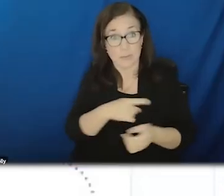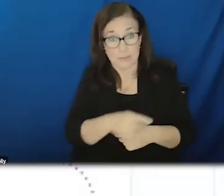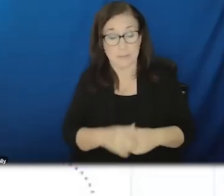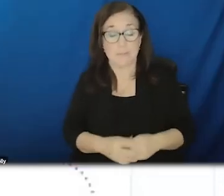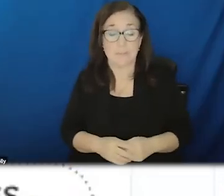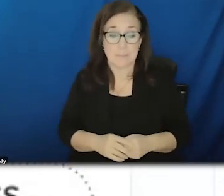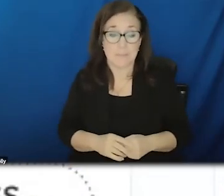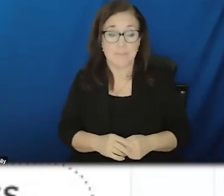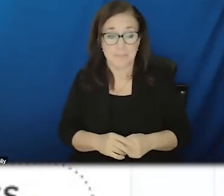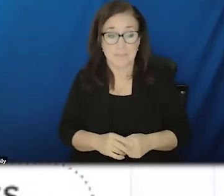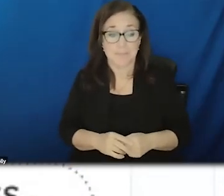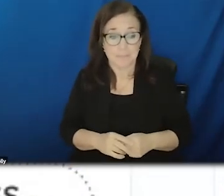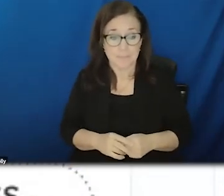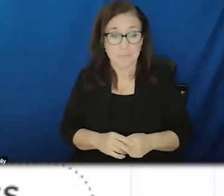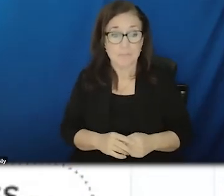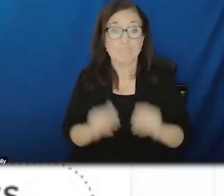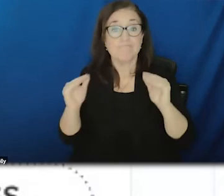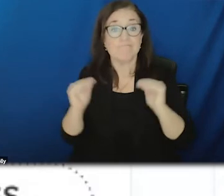Next slide, please.